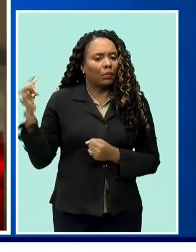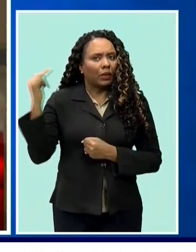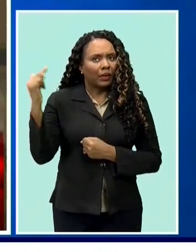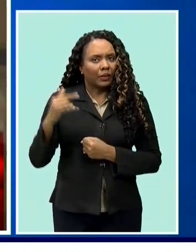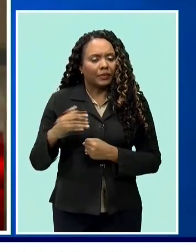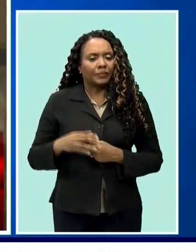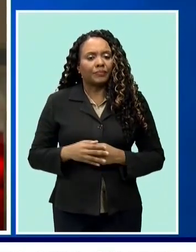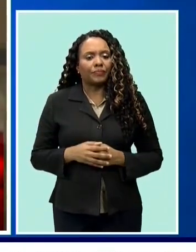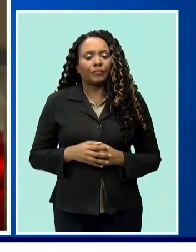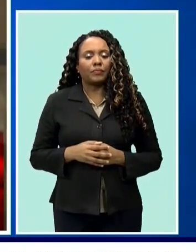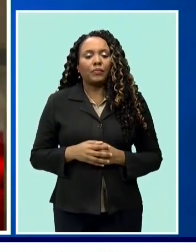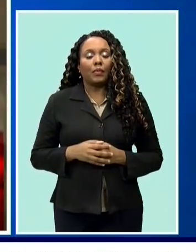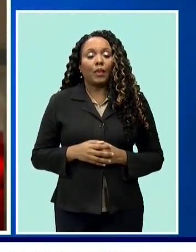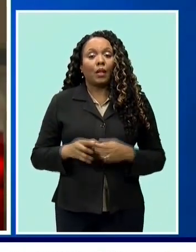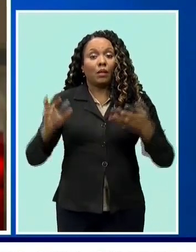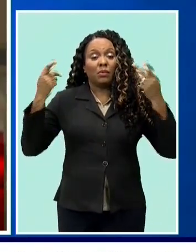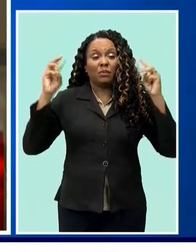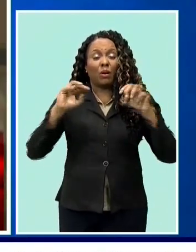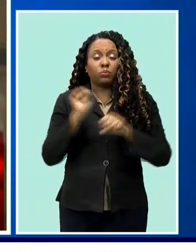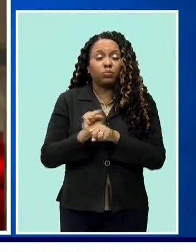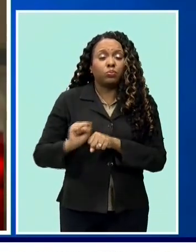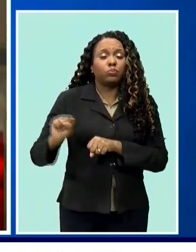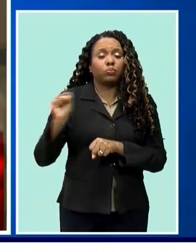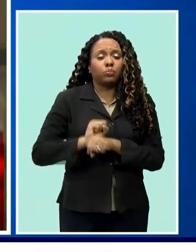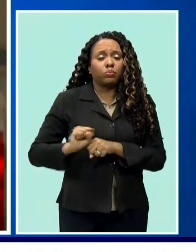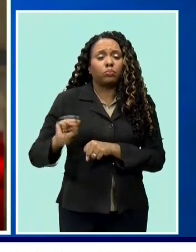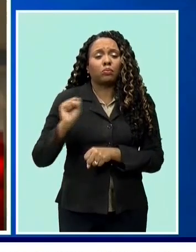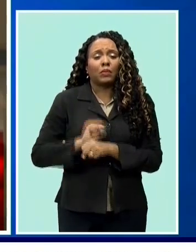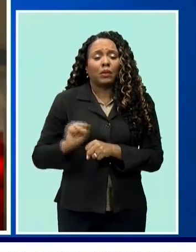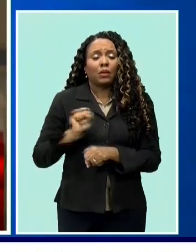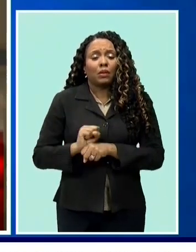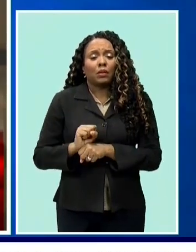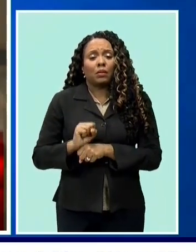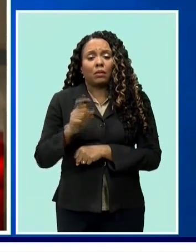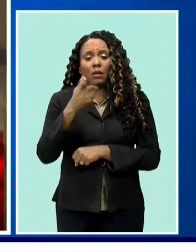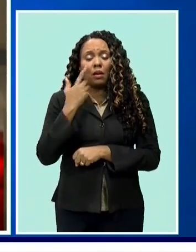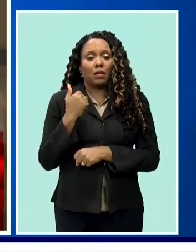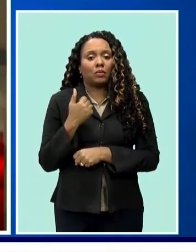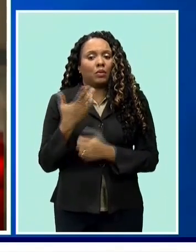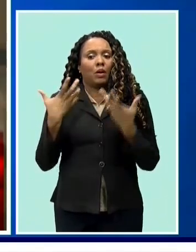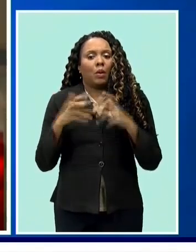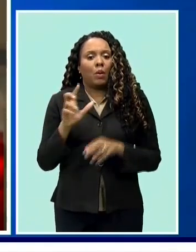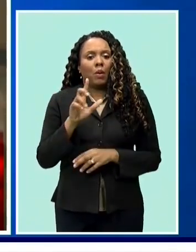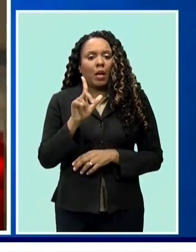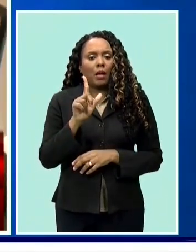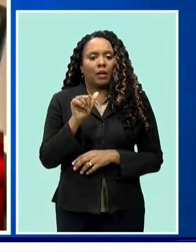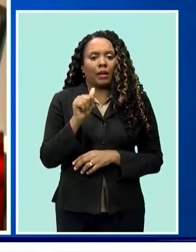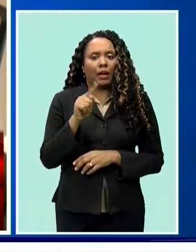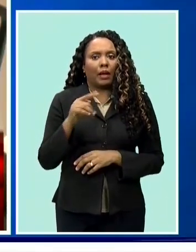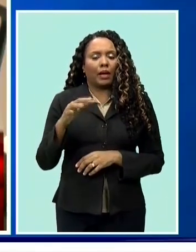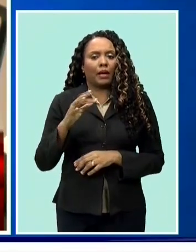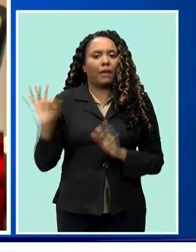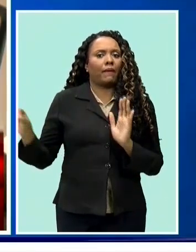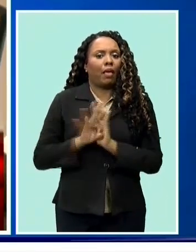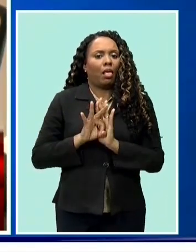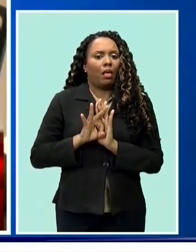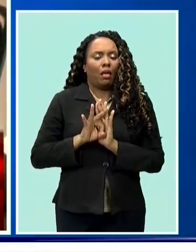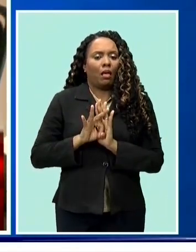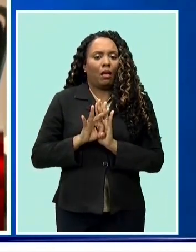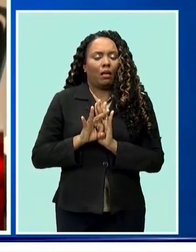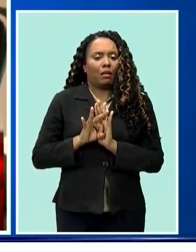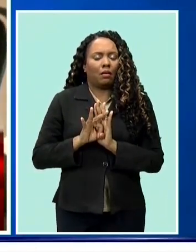Prime Minister Motley has worked very hard to ensure that Liat did not go under recently, and